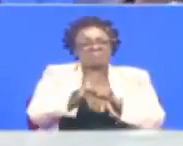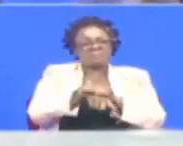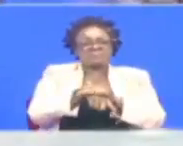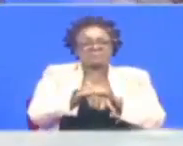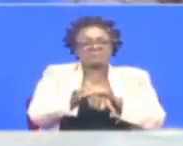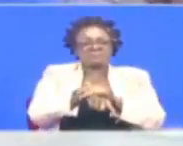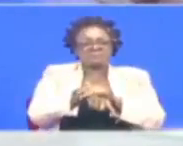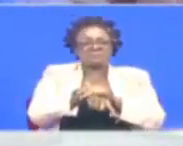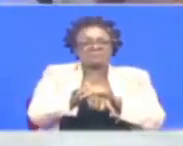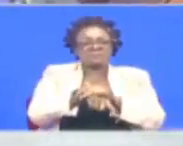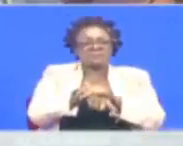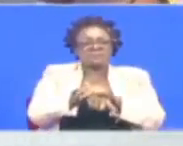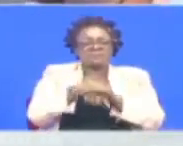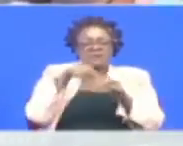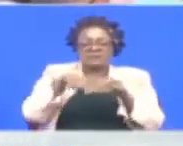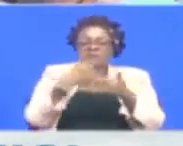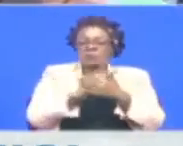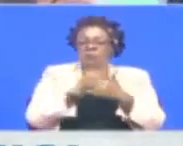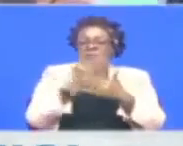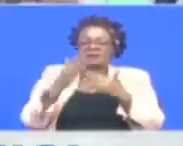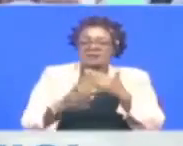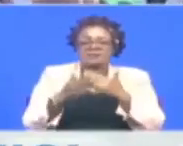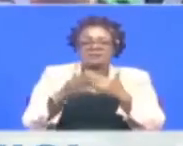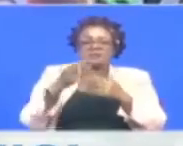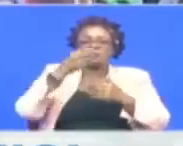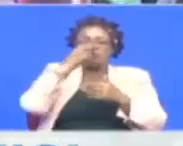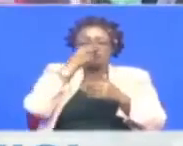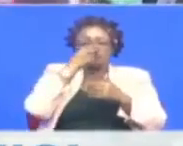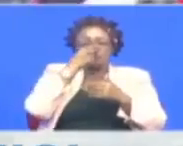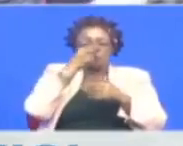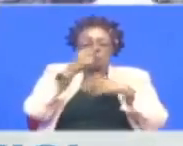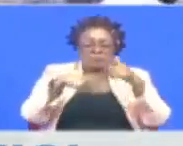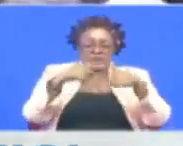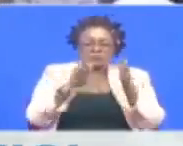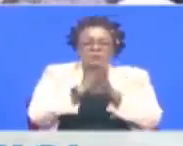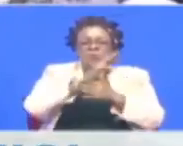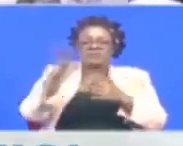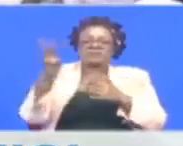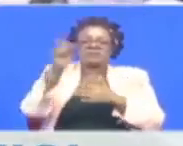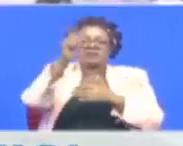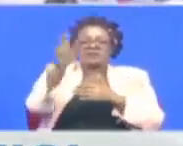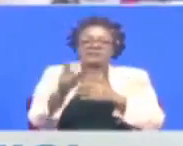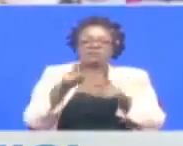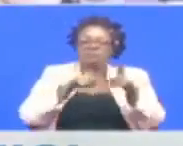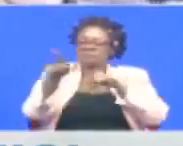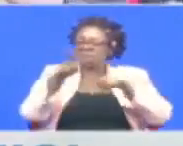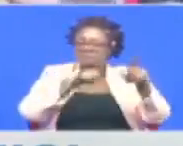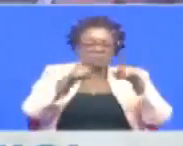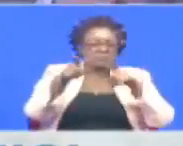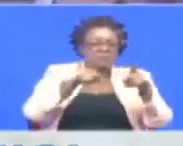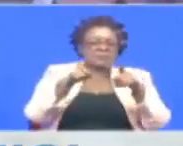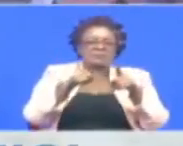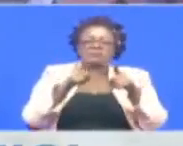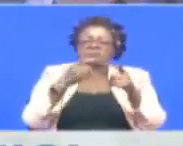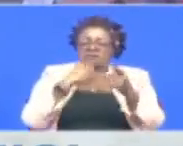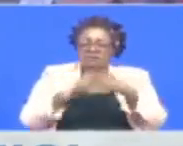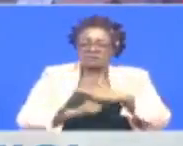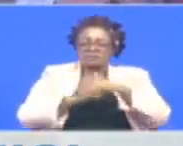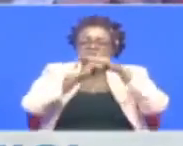This weekend, Deputy President William Ruto continued with his Western Region tours, drumming up support for